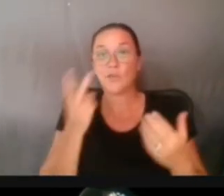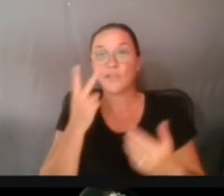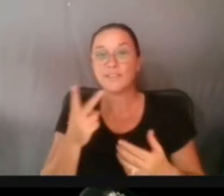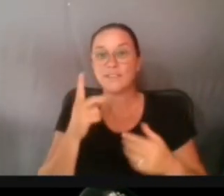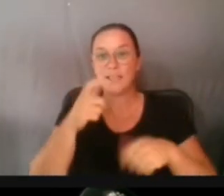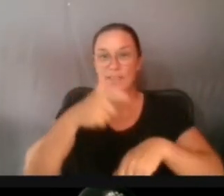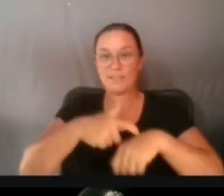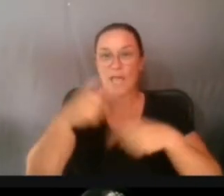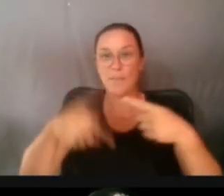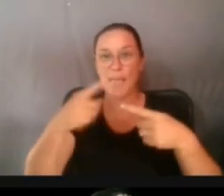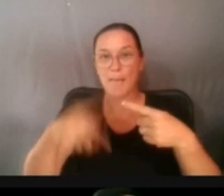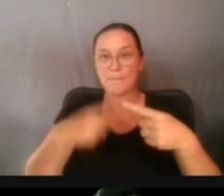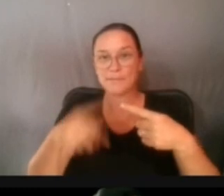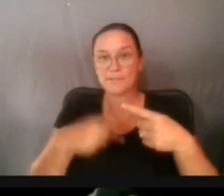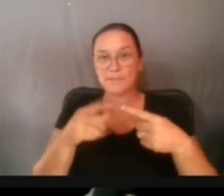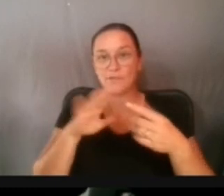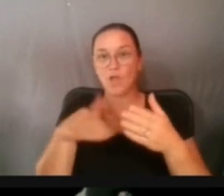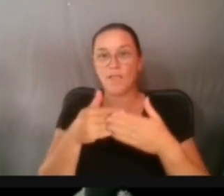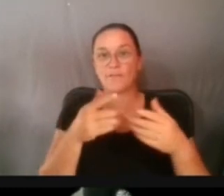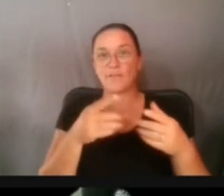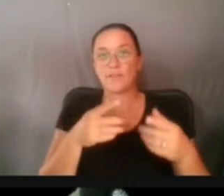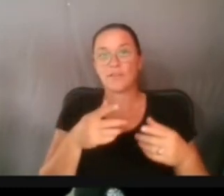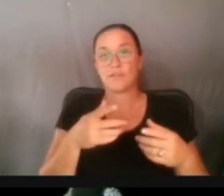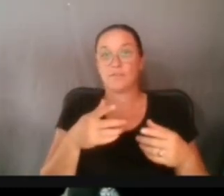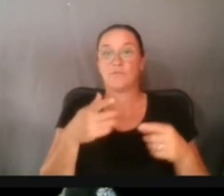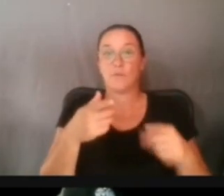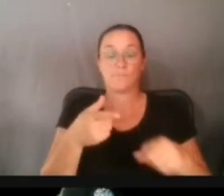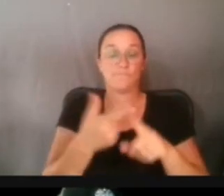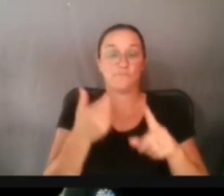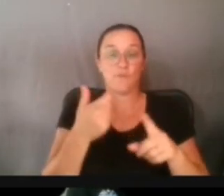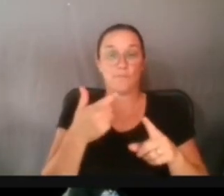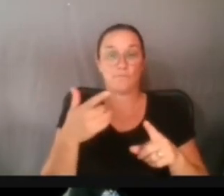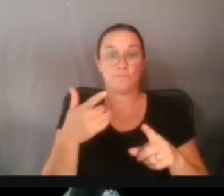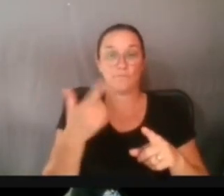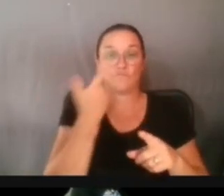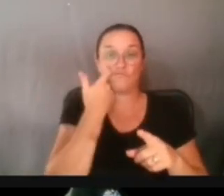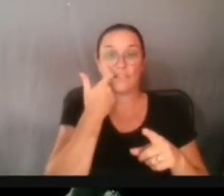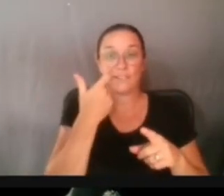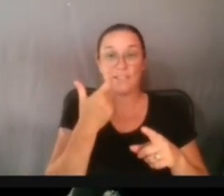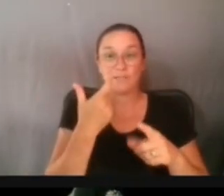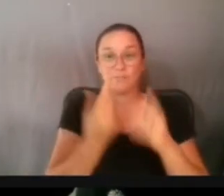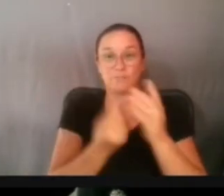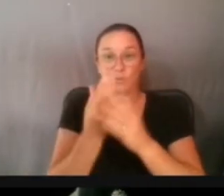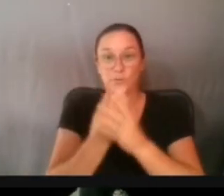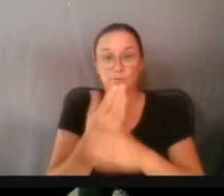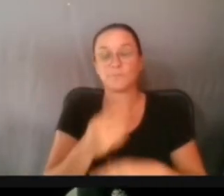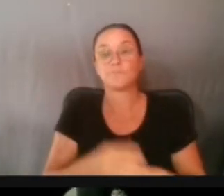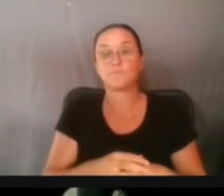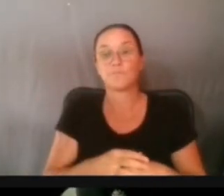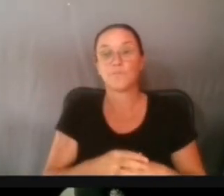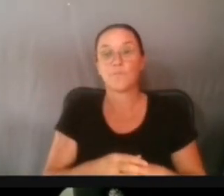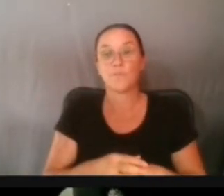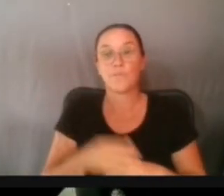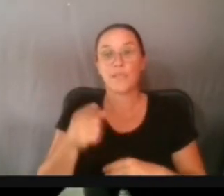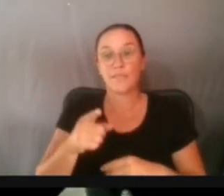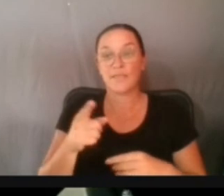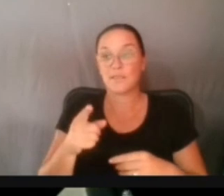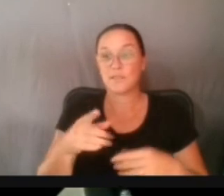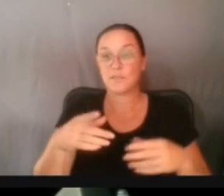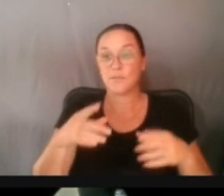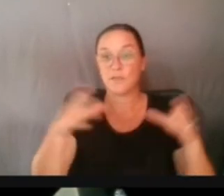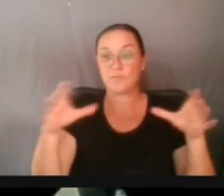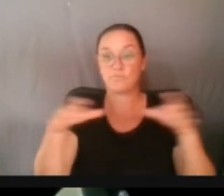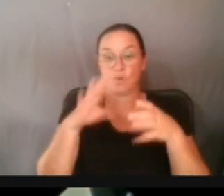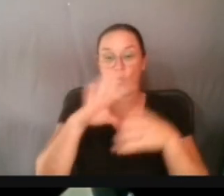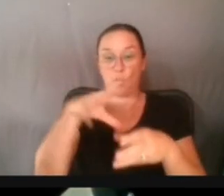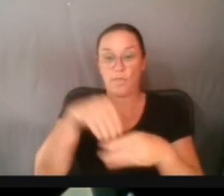of the events. The most recent episode taking place up at the summit of Kīlauea. This eruption has been confined to the summit.